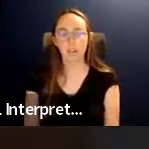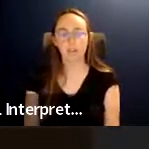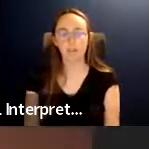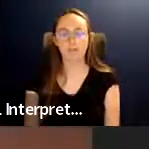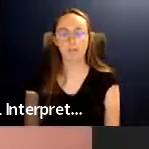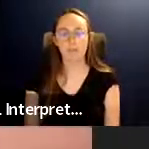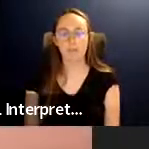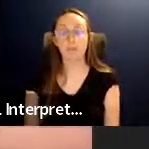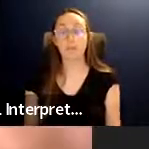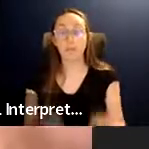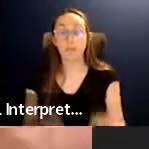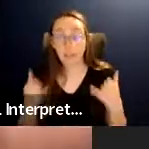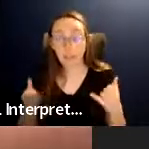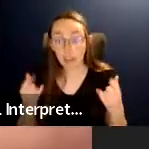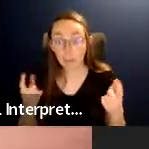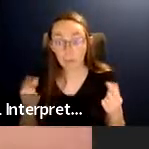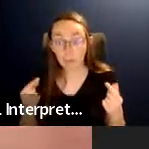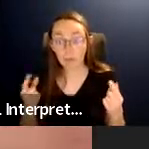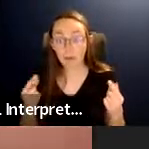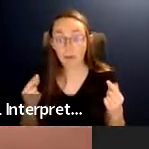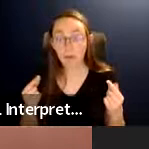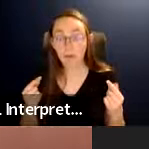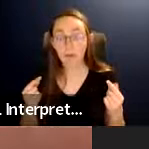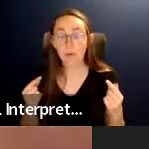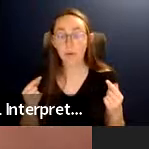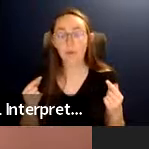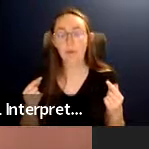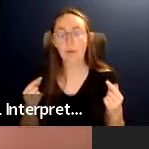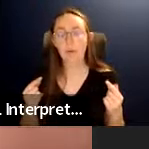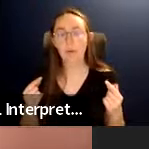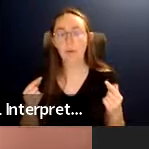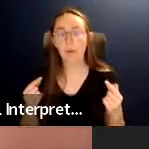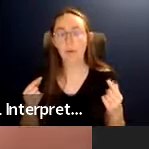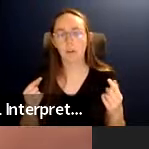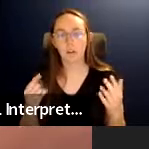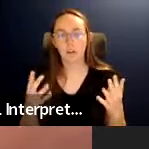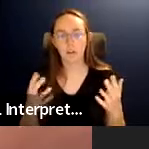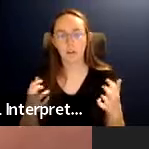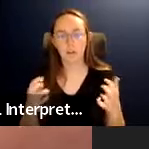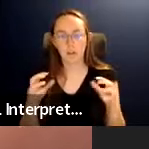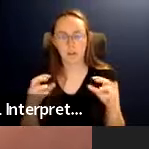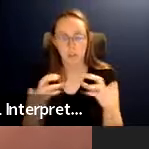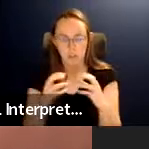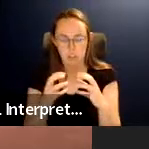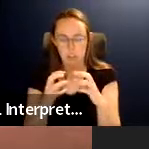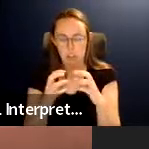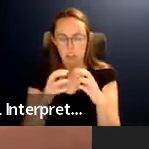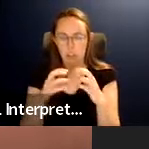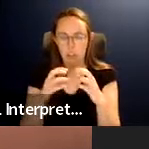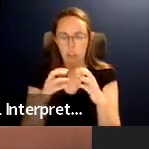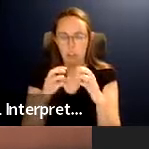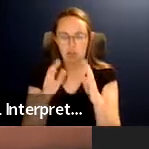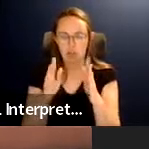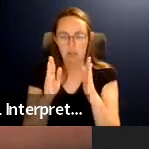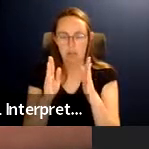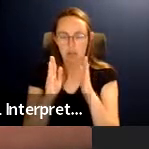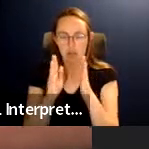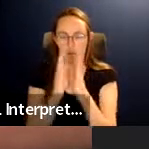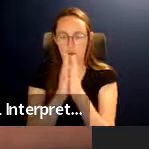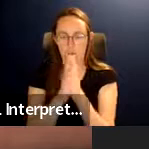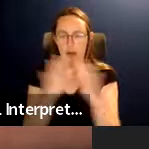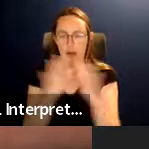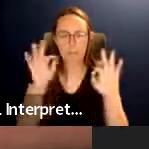But what I want to do is I want to line both of these pop sockets up. Perfect.